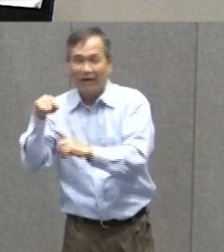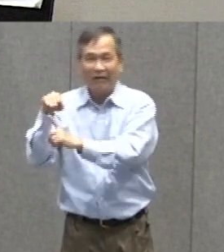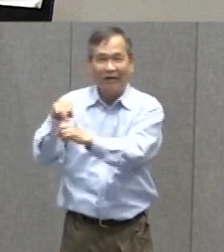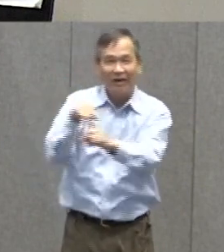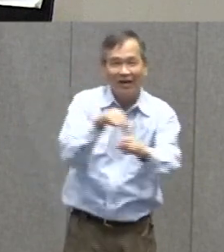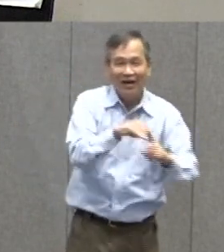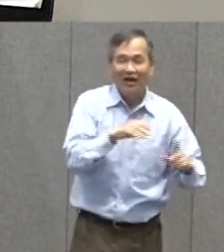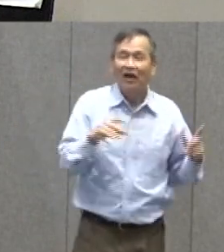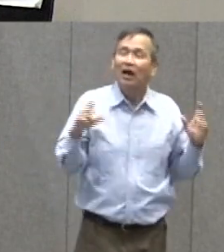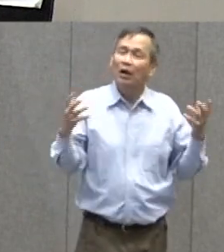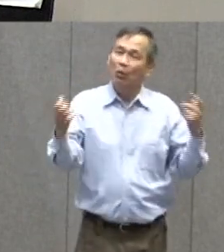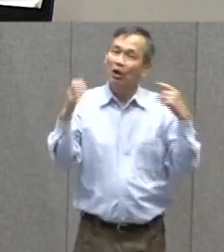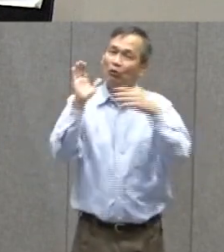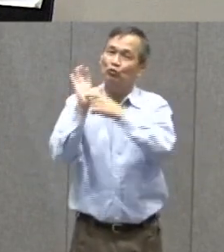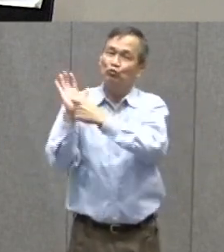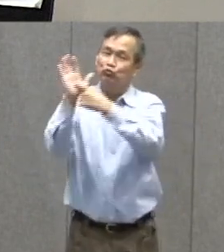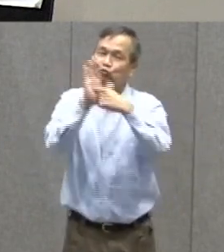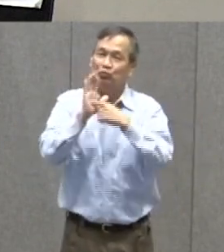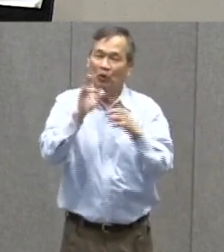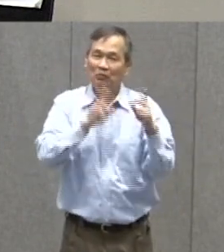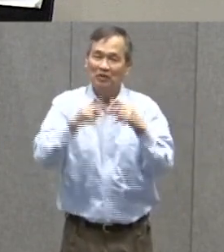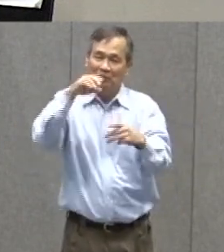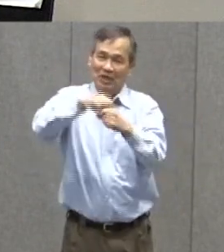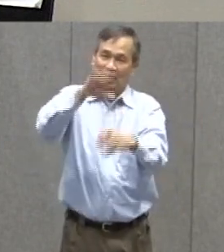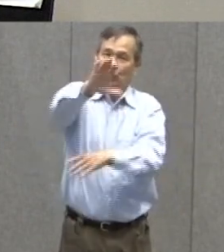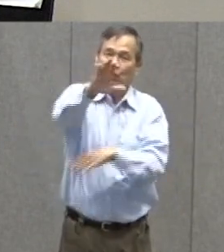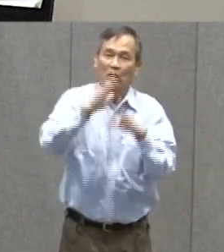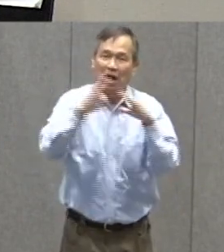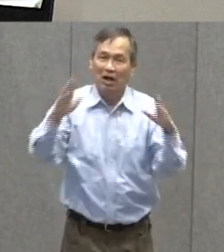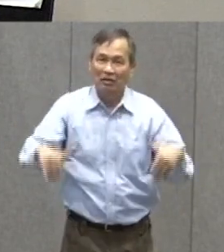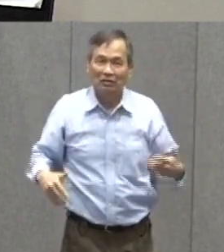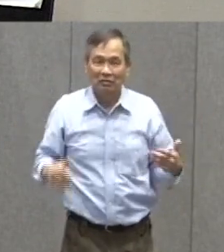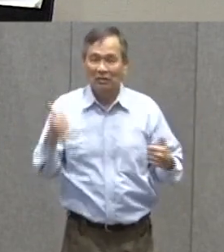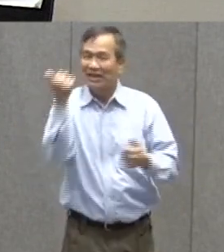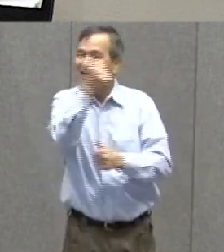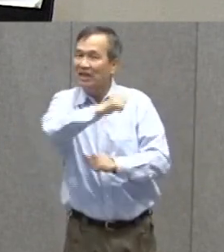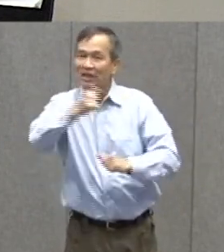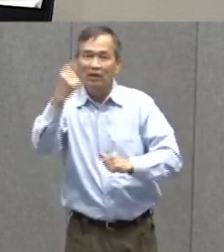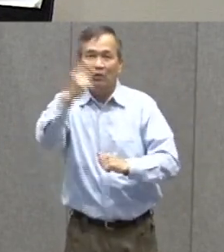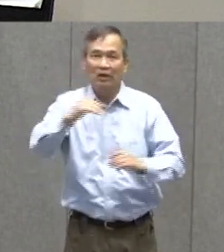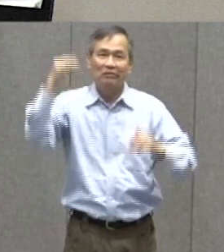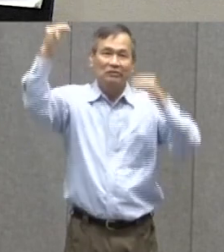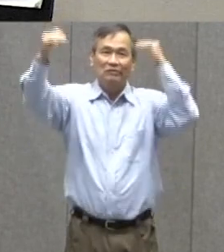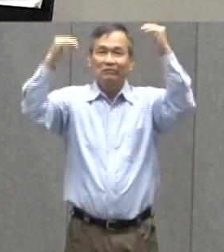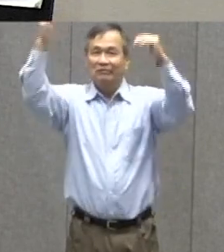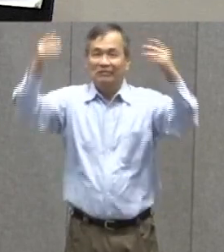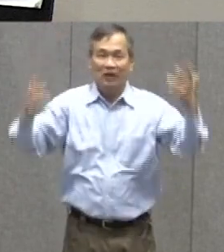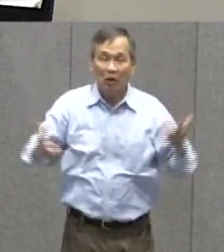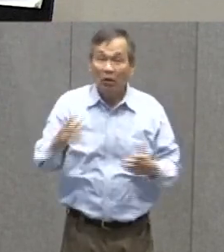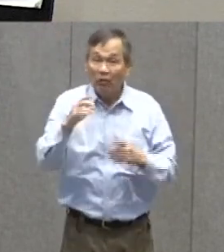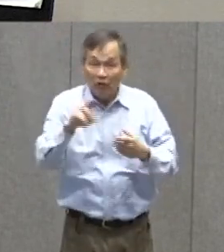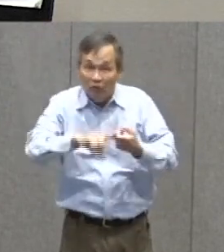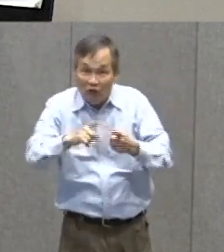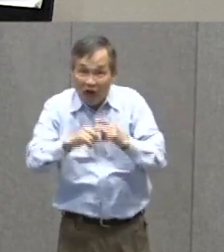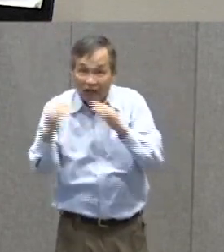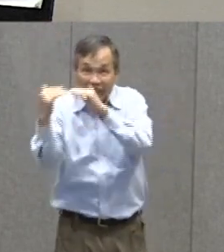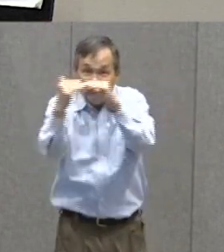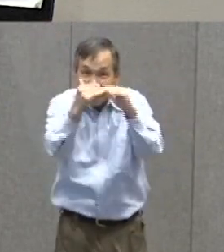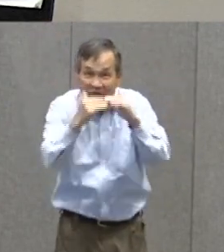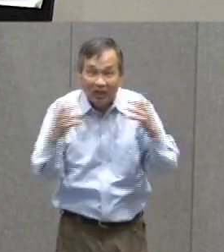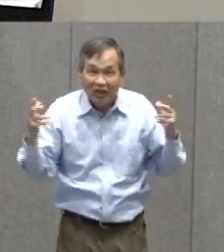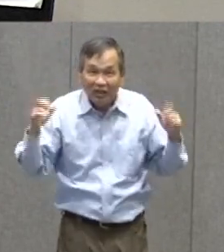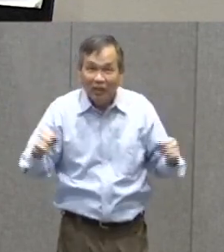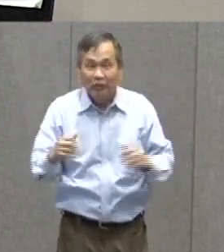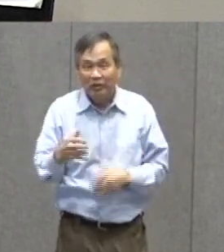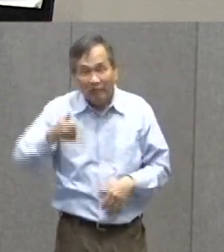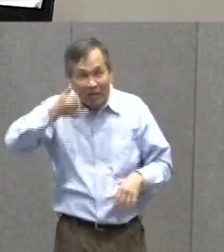other people in your household there, a grown-up, or maybe a friend on the phone that you can say,